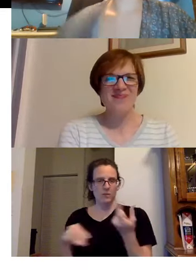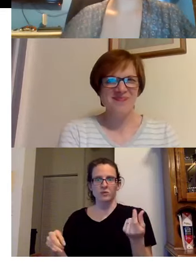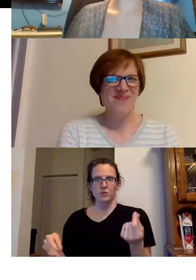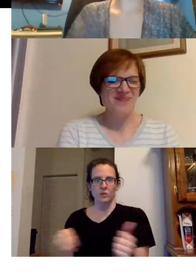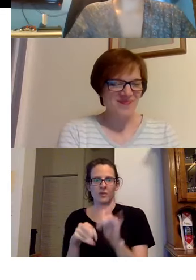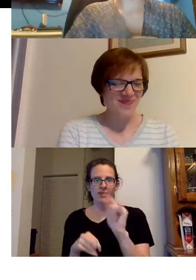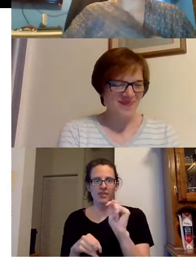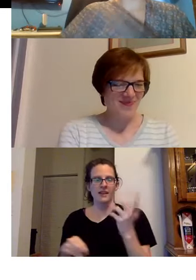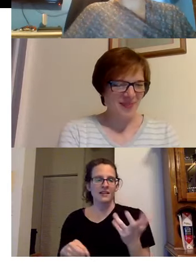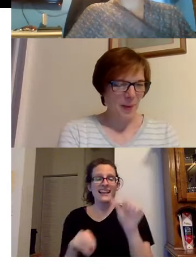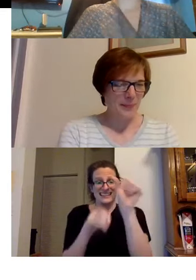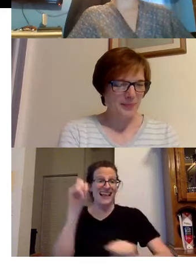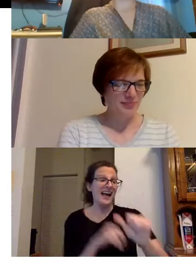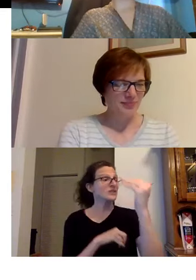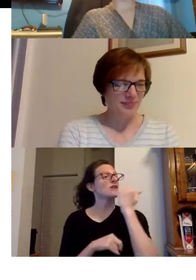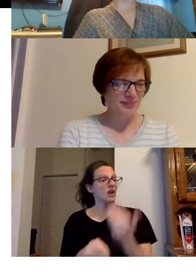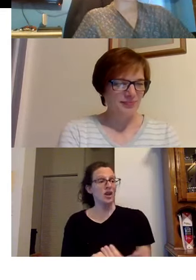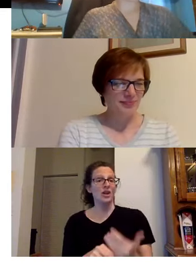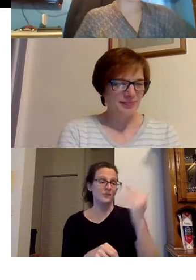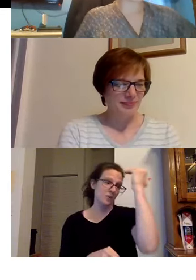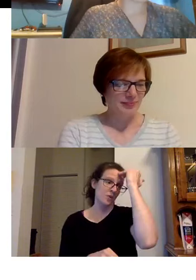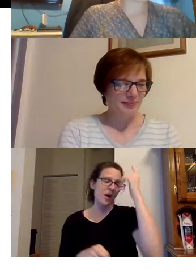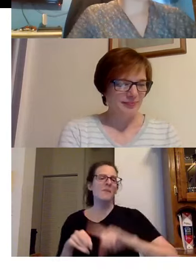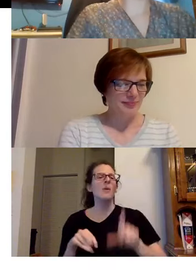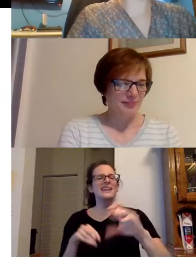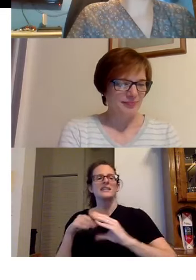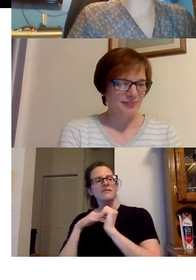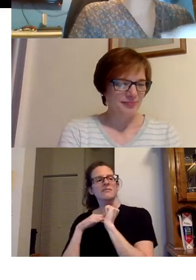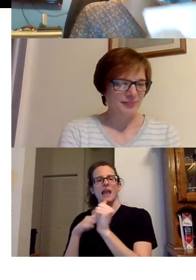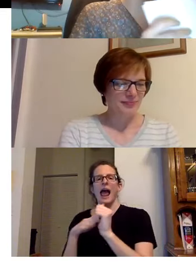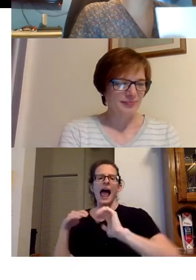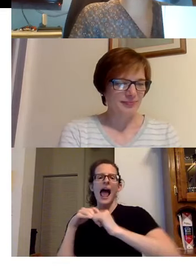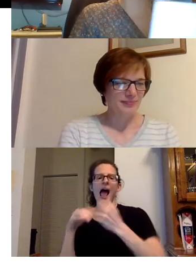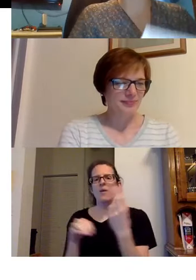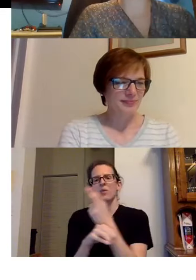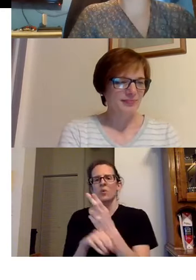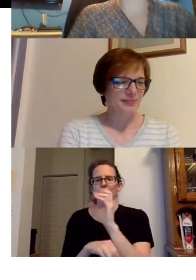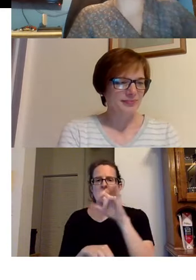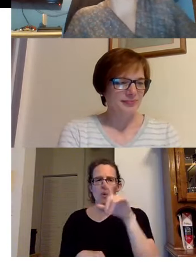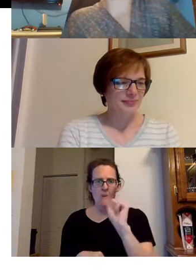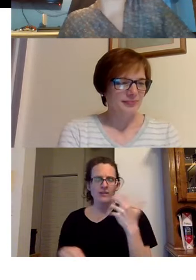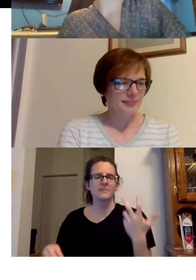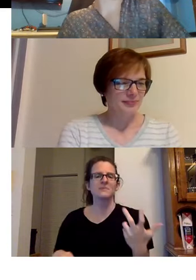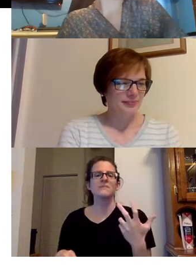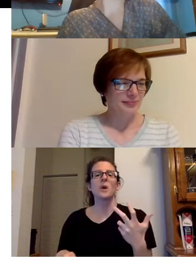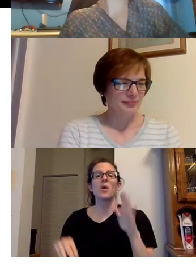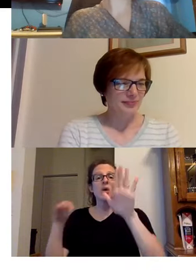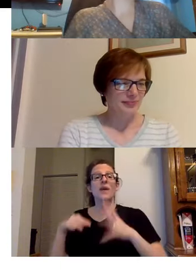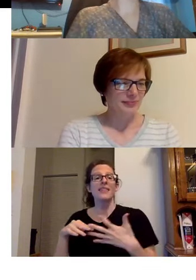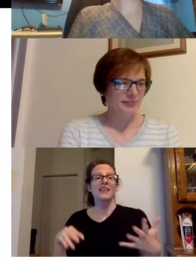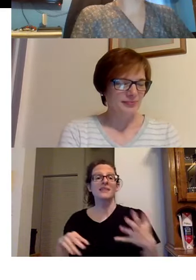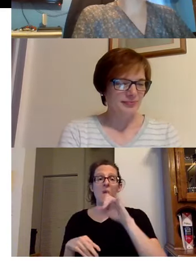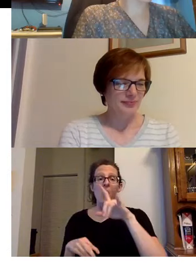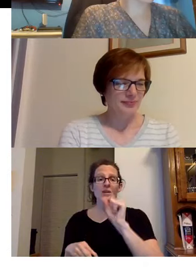The science is great to know, but sometimes we need some guidance on how to use them. But the great thing about our oils is that there really